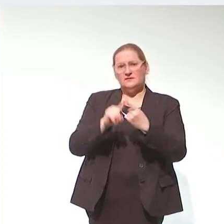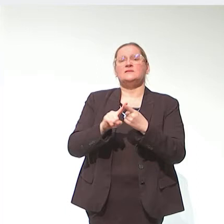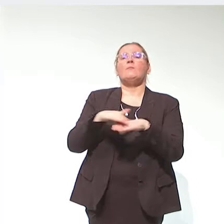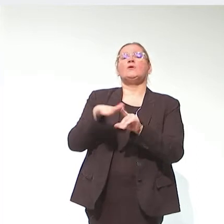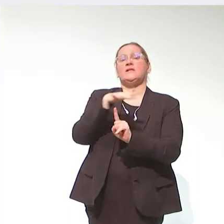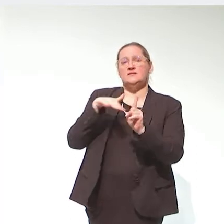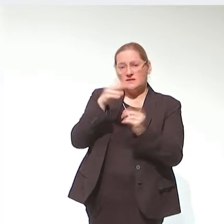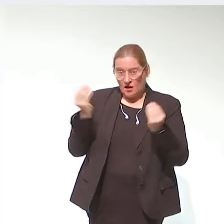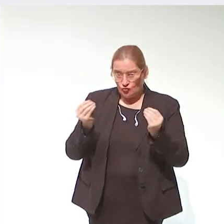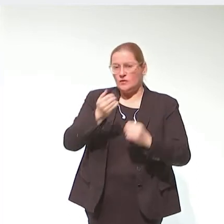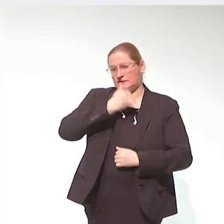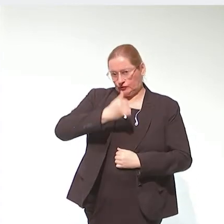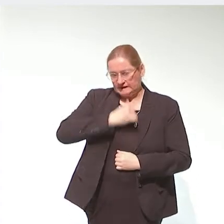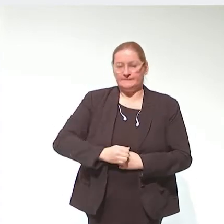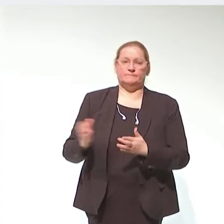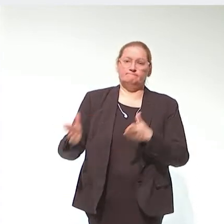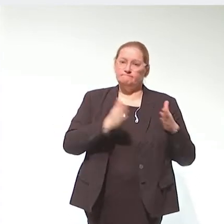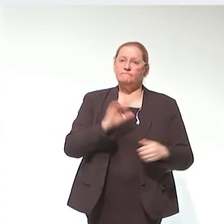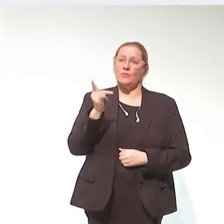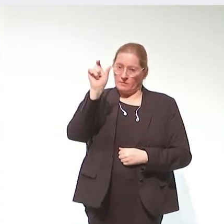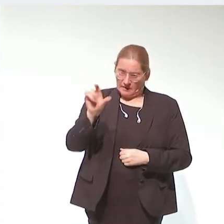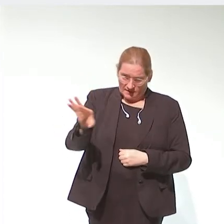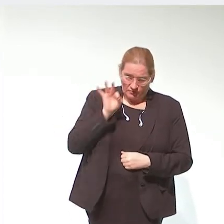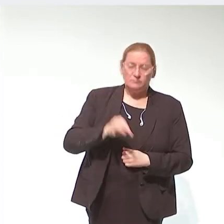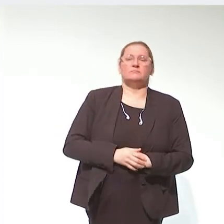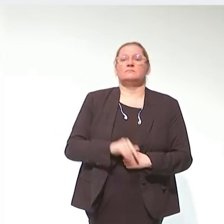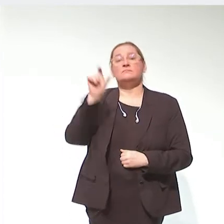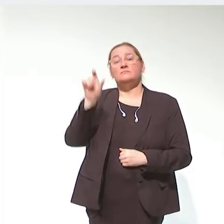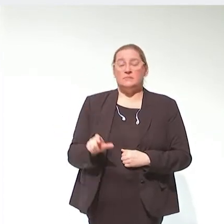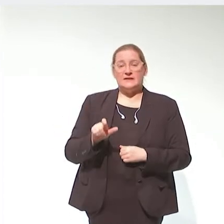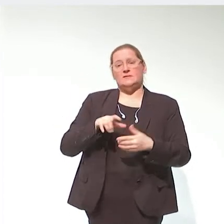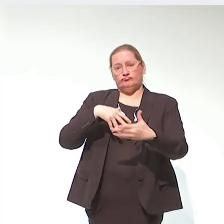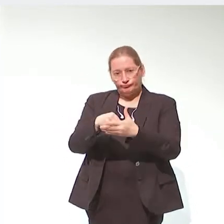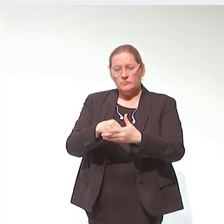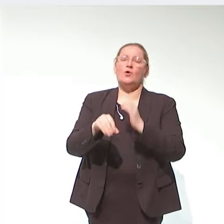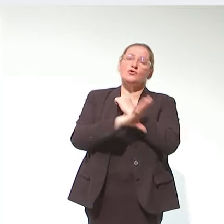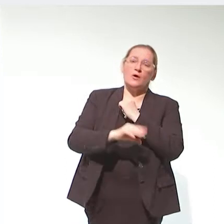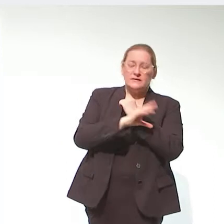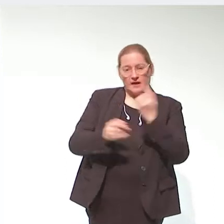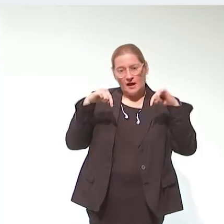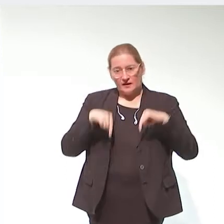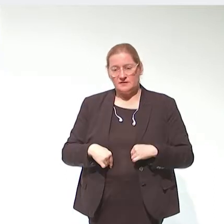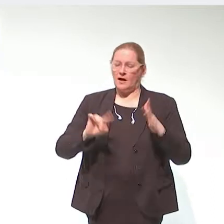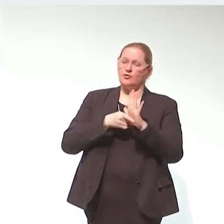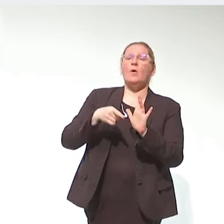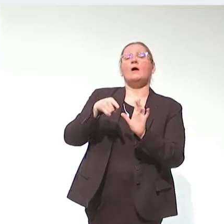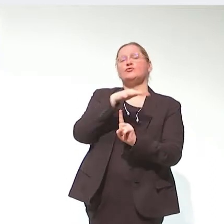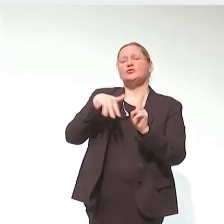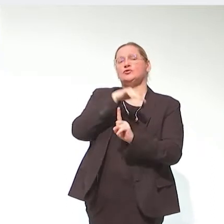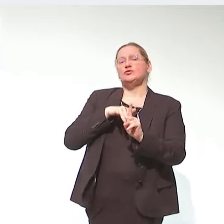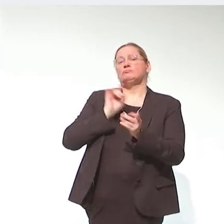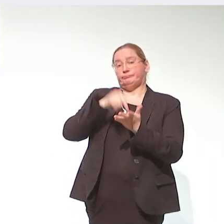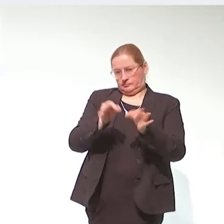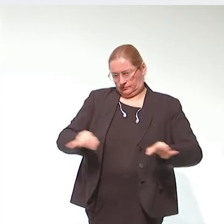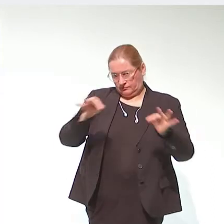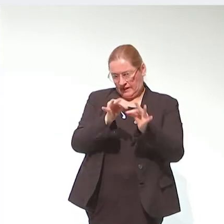Mr. Just from Estonia. Jesus Martin Blanco, the Director General for the Rights of Persons with